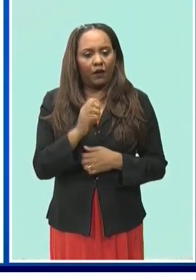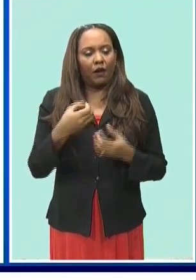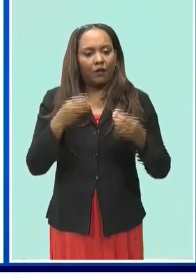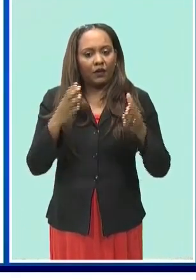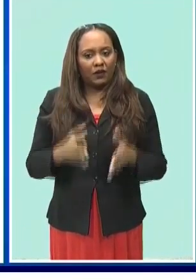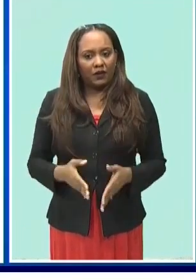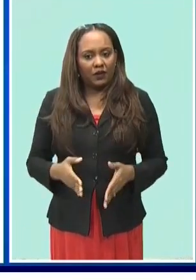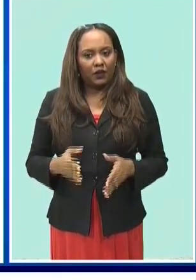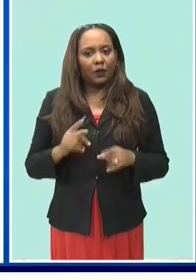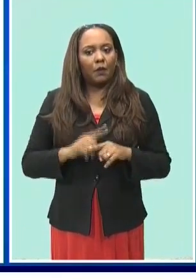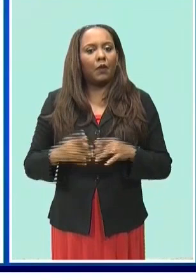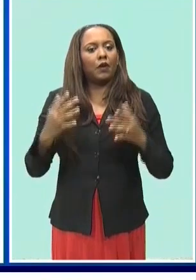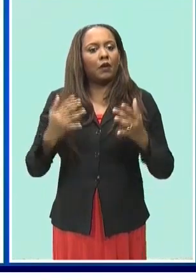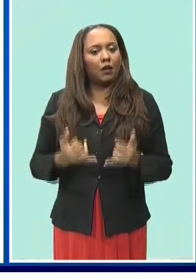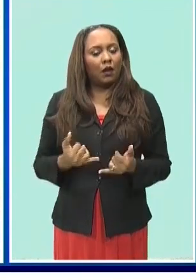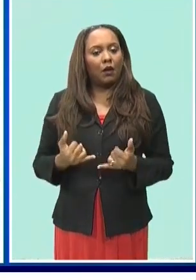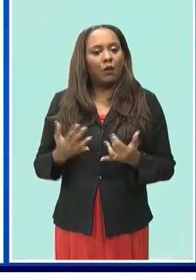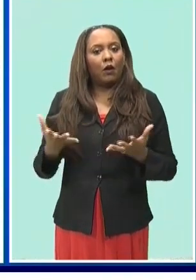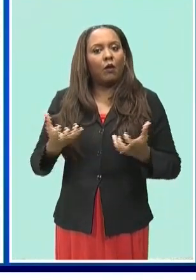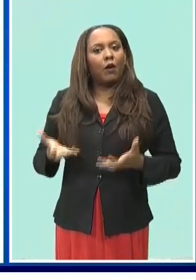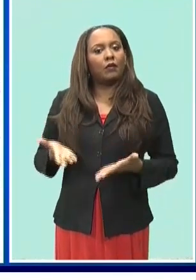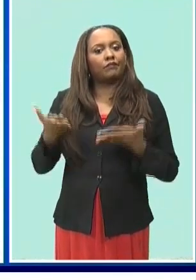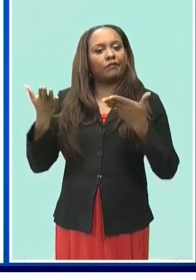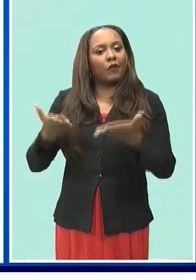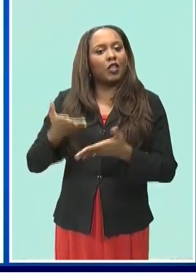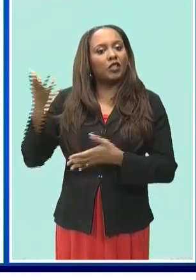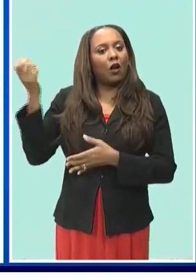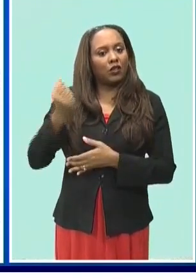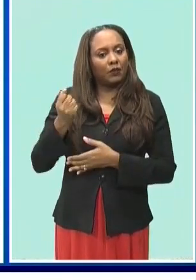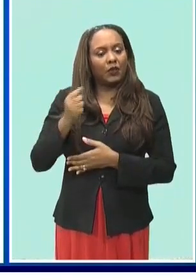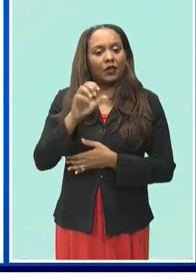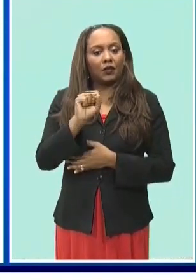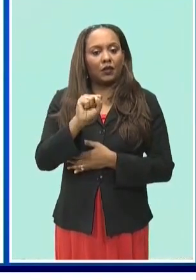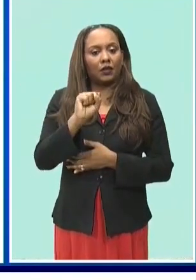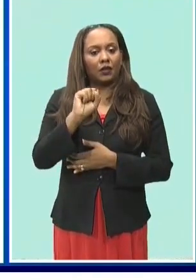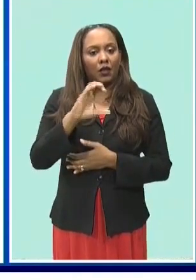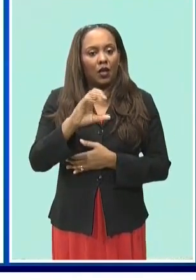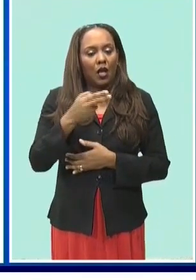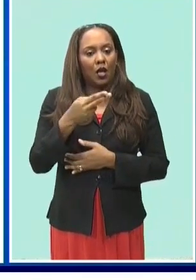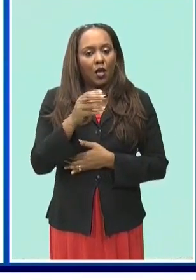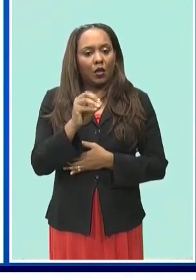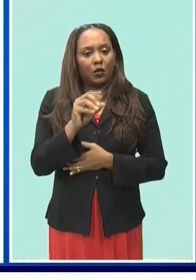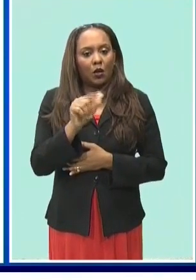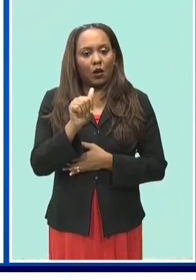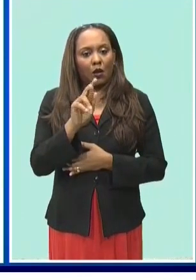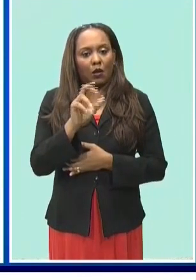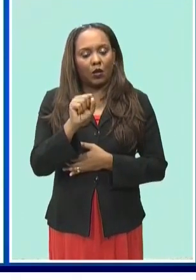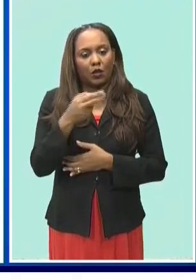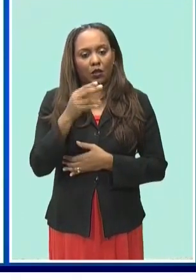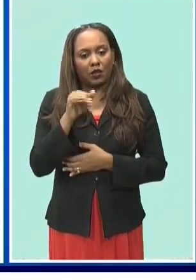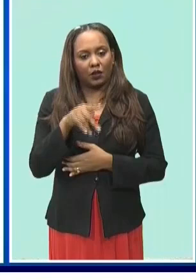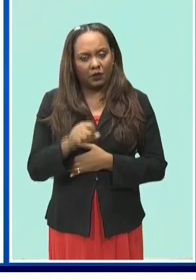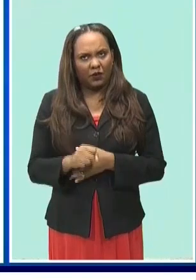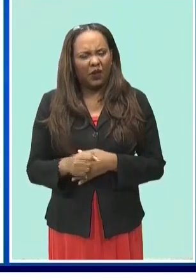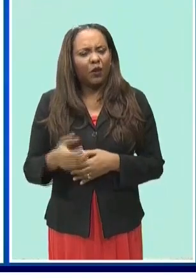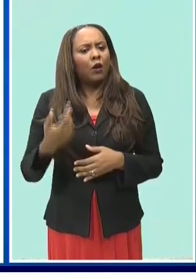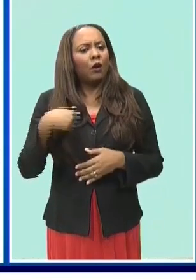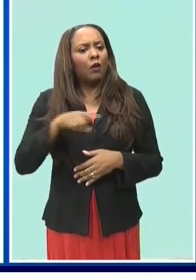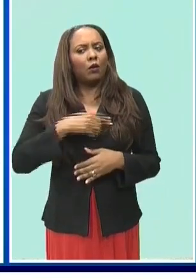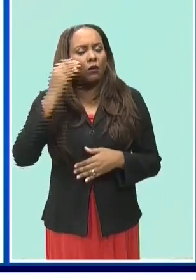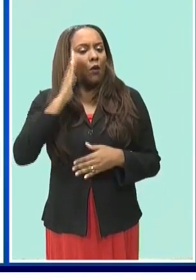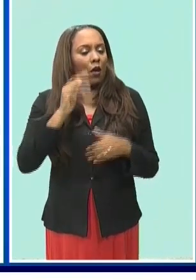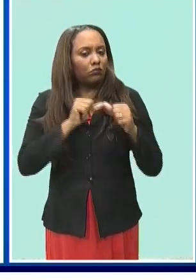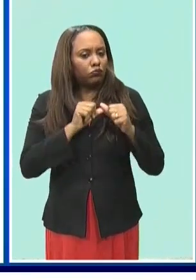we are merely carrying out their wishes. What we are setting up now will live beyond our lifetime. We hope it will extend